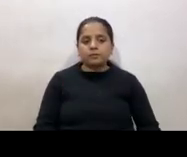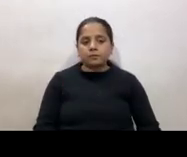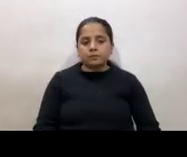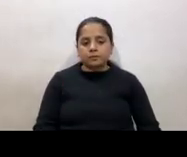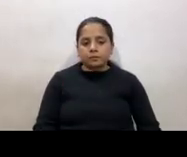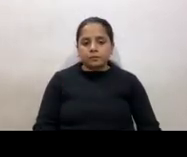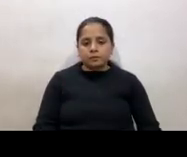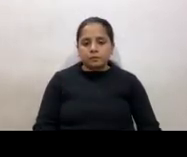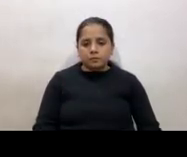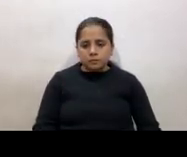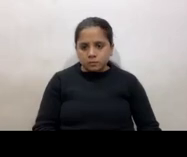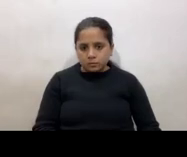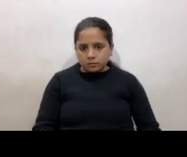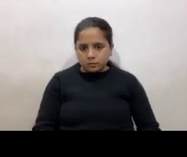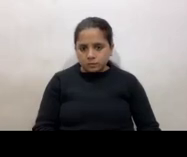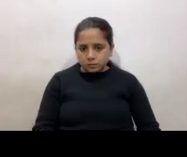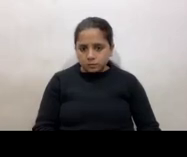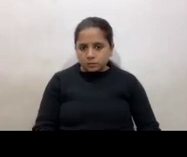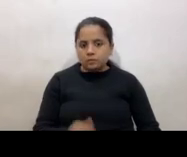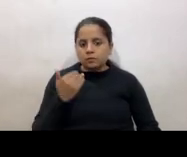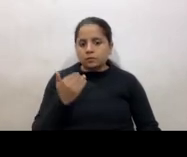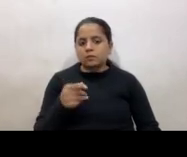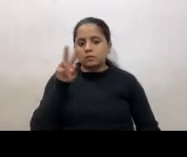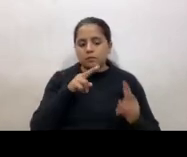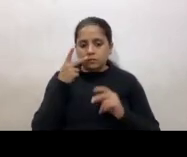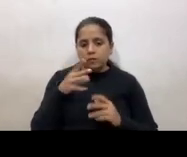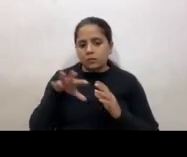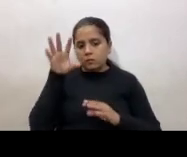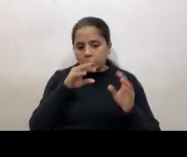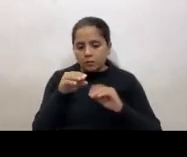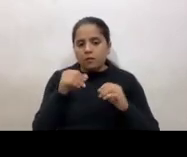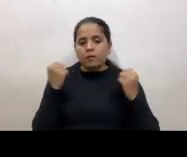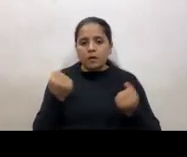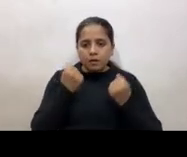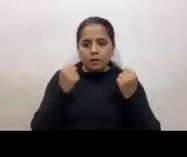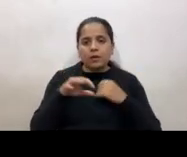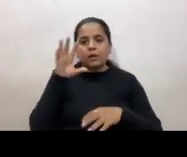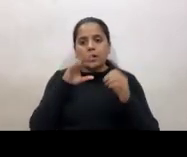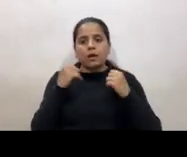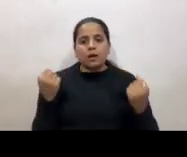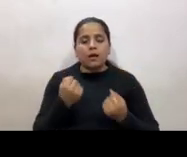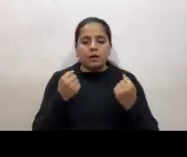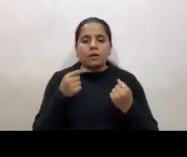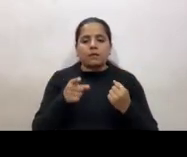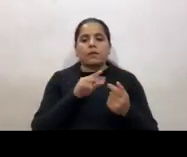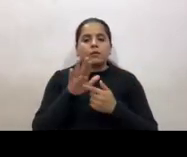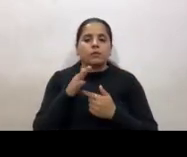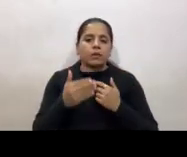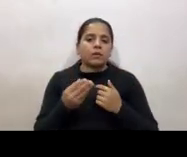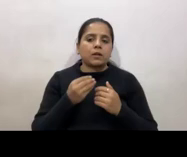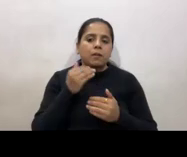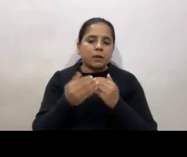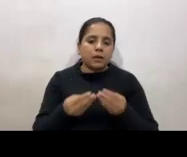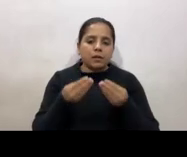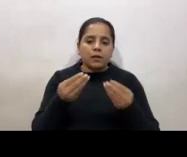Yes, vocabulary. Okay, systematic way and learning activity. So that learning activity brings in a bit of pedagogy, which is